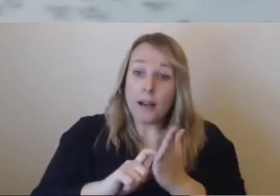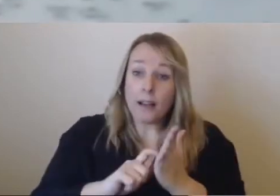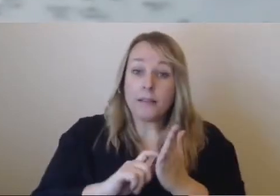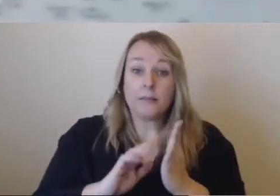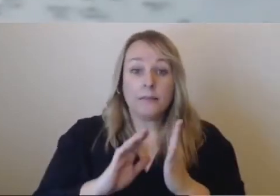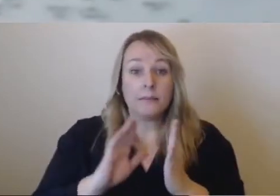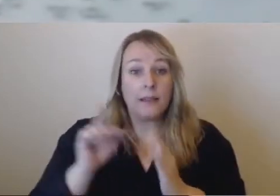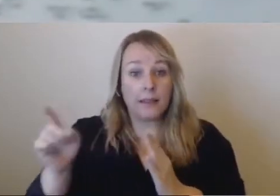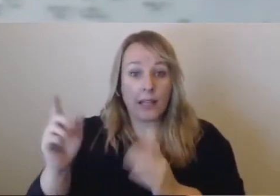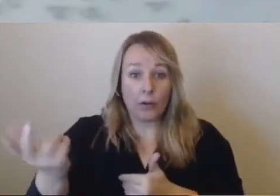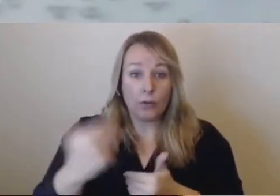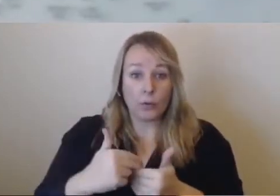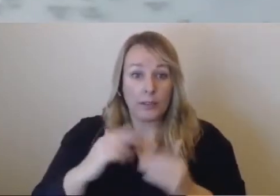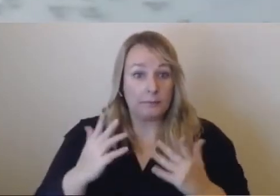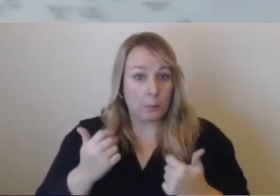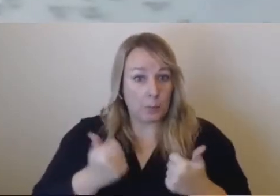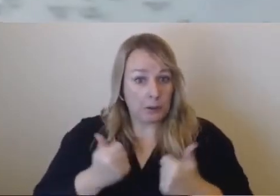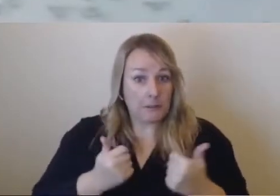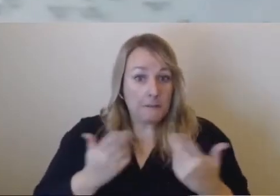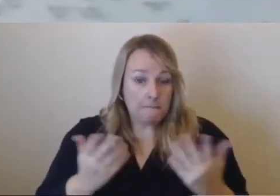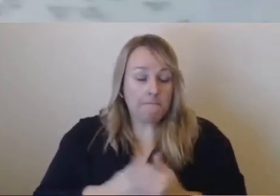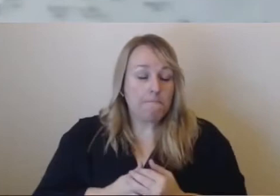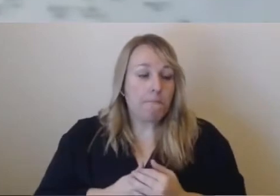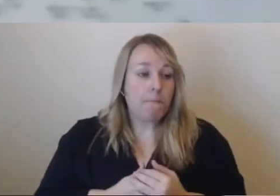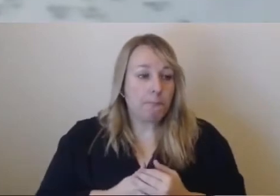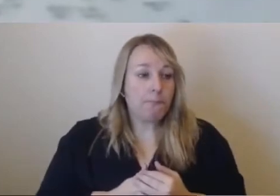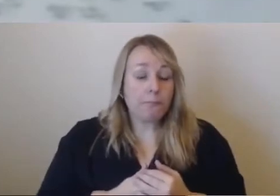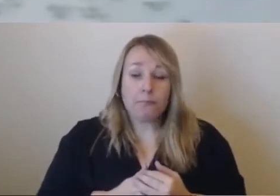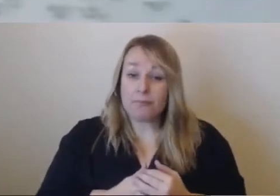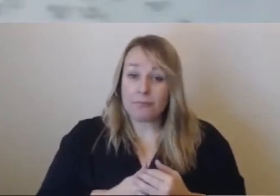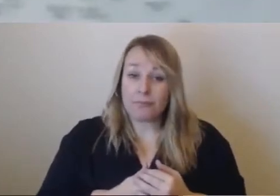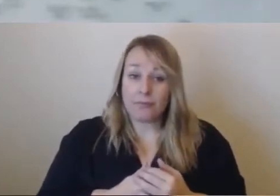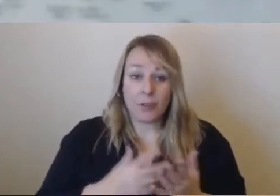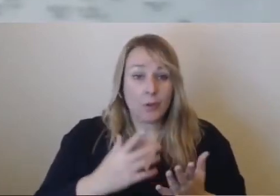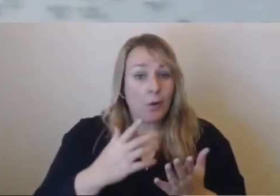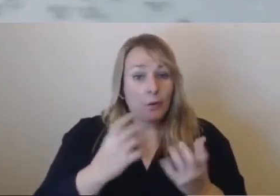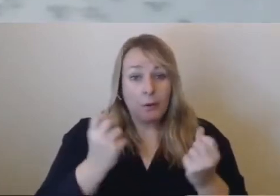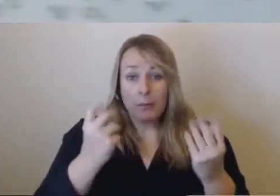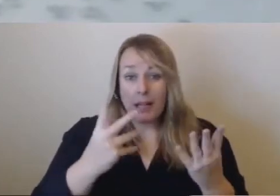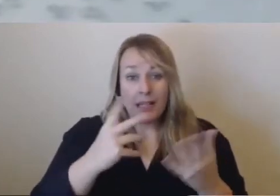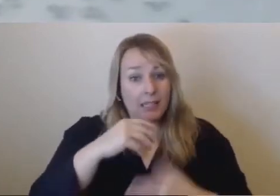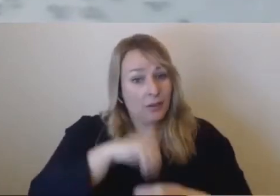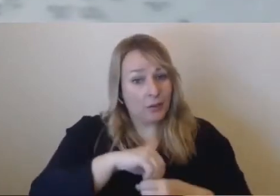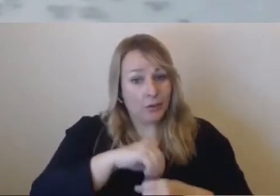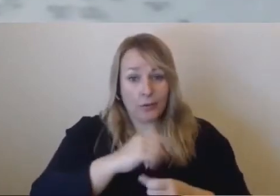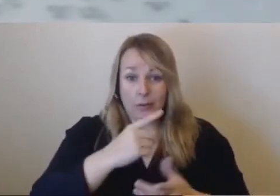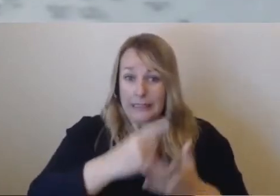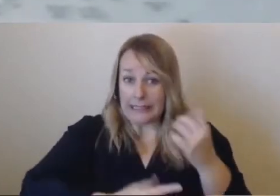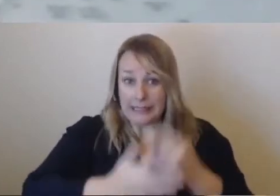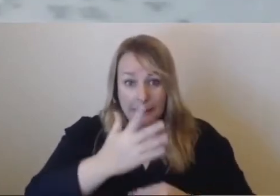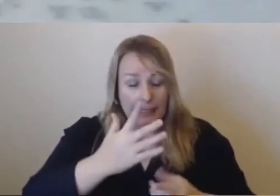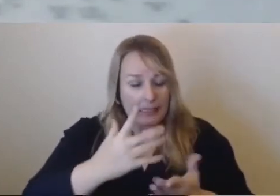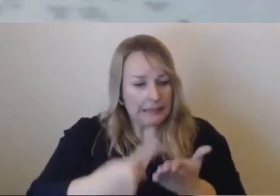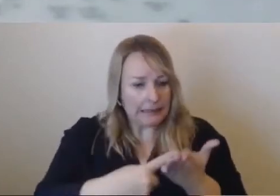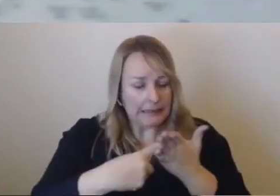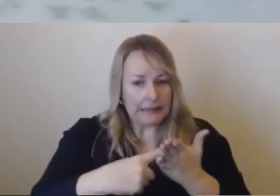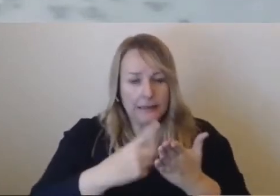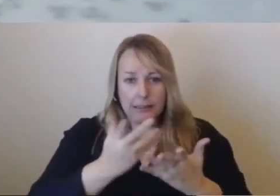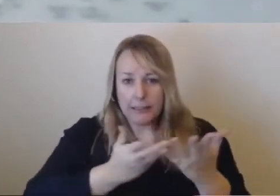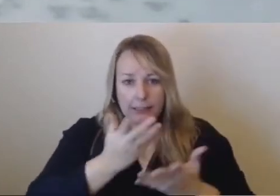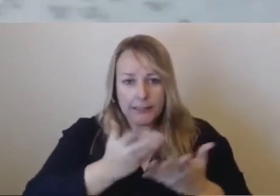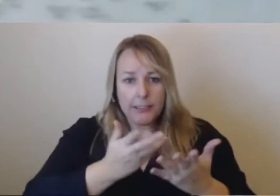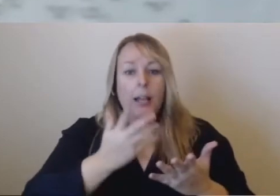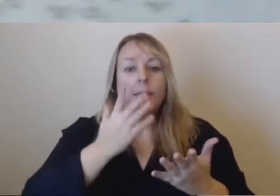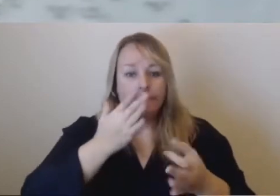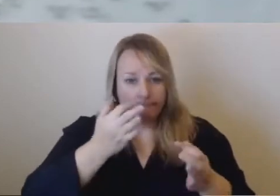is joining the Arms Trade Treaty? So there were a series of debates, internal debates, and at the end, we came to the conclusion, yes, we